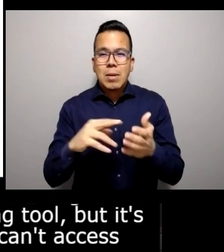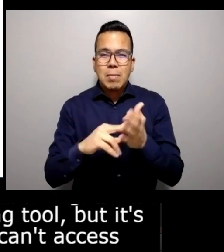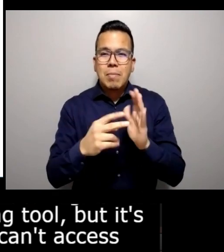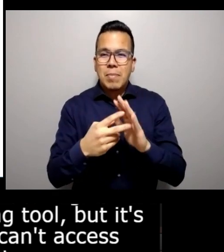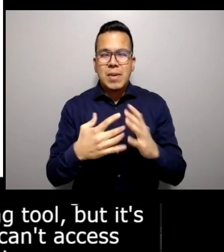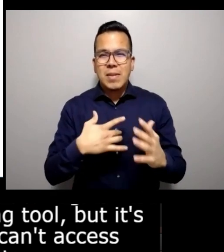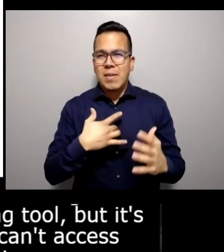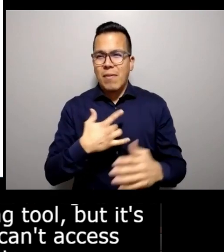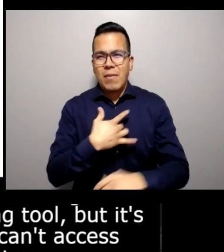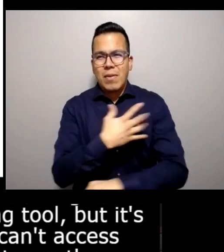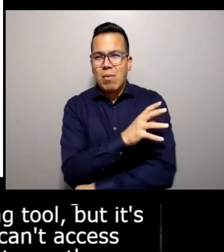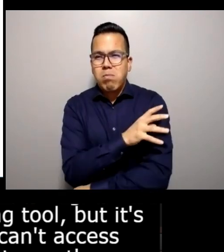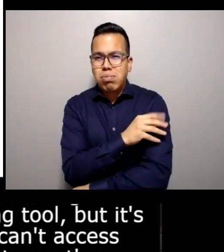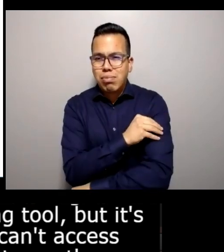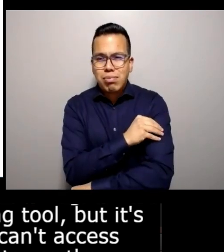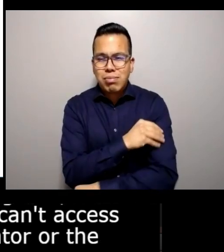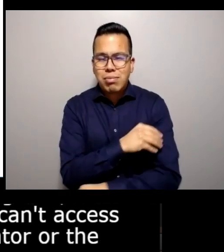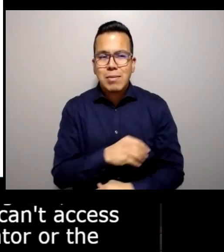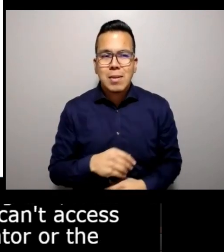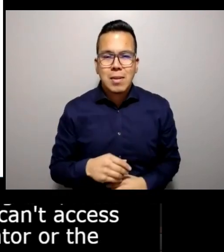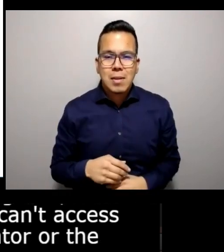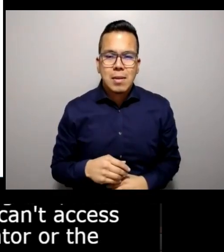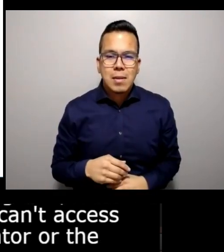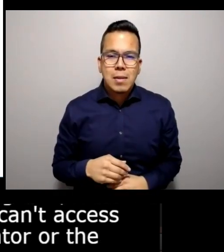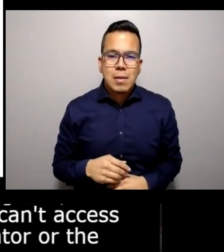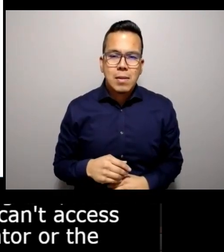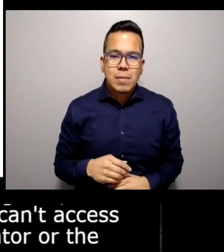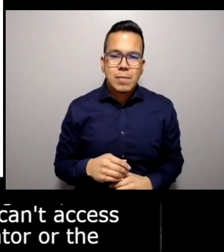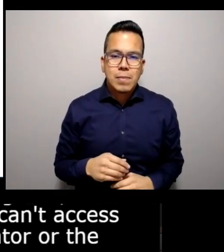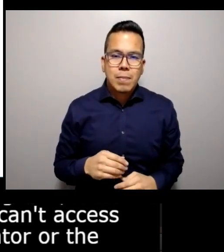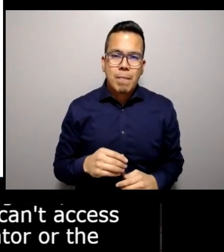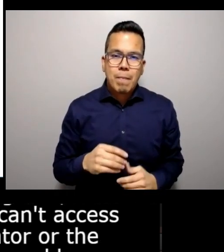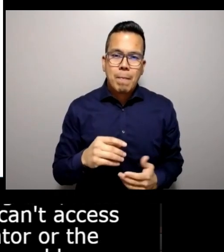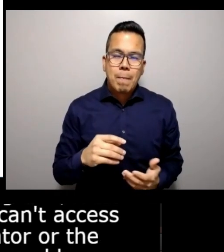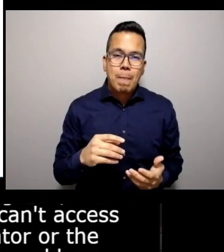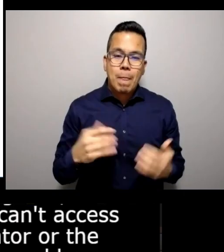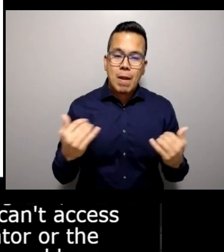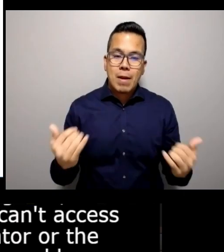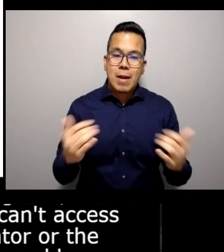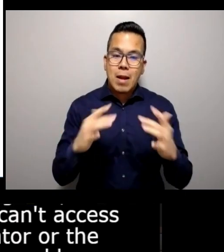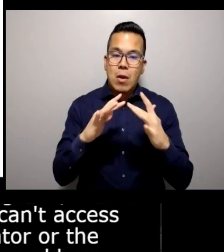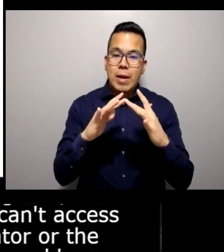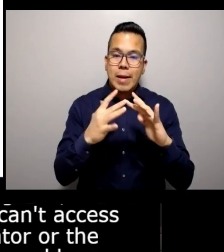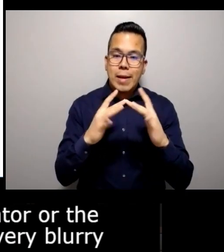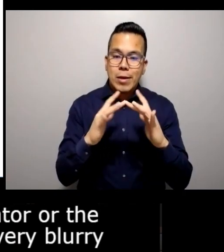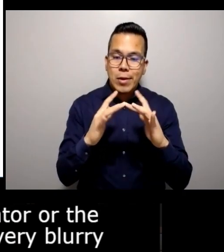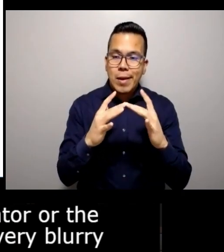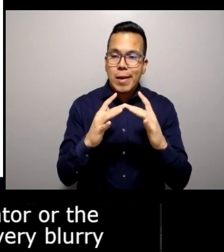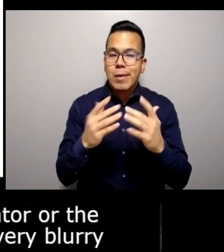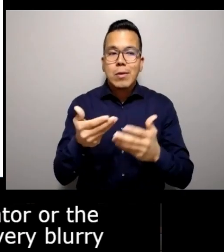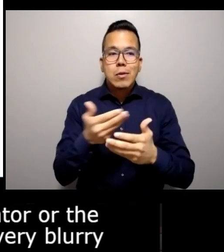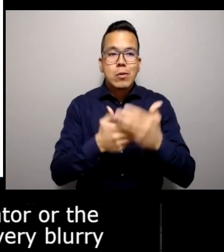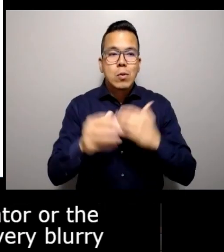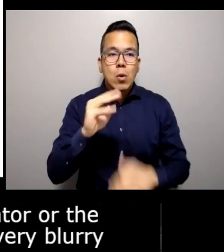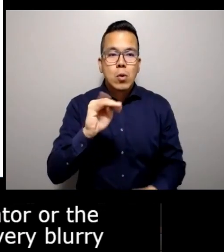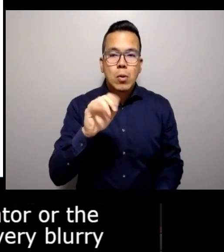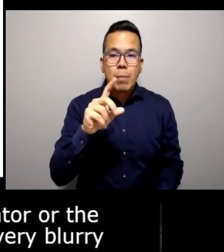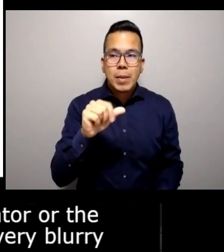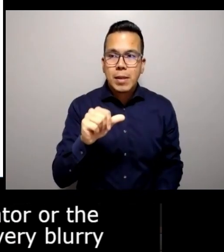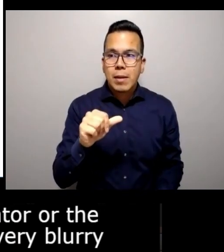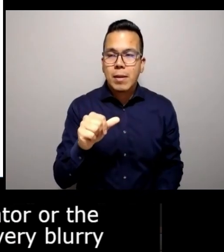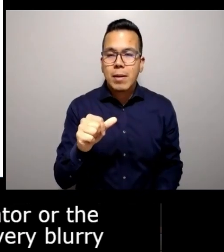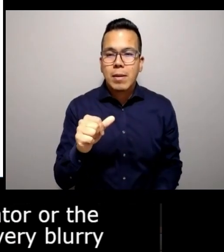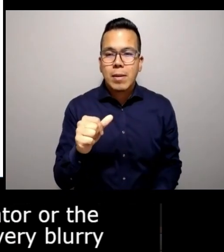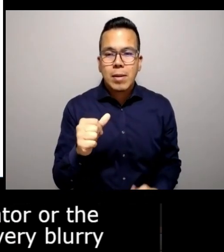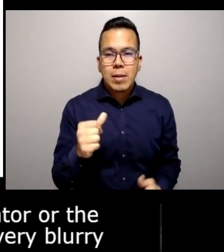communications. And of course, that's a very blurry line with the internet and with social media in particular.